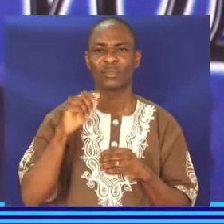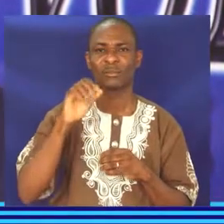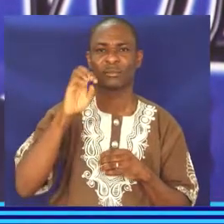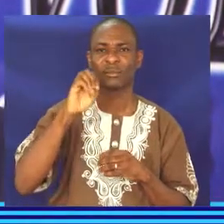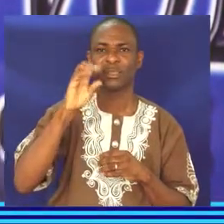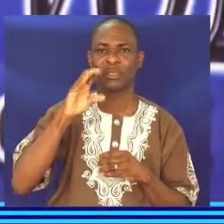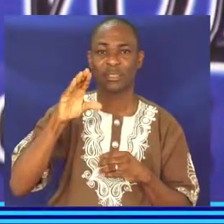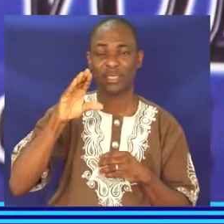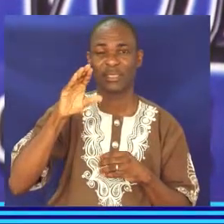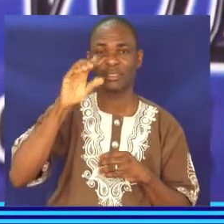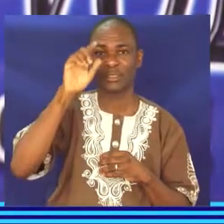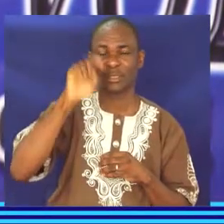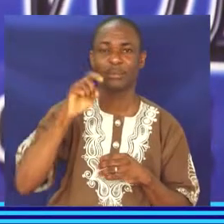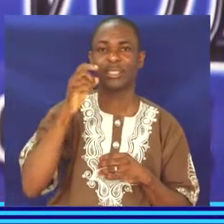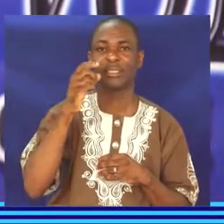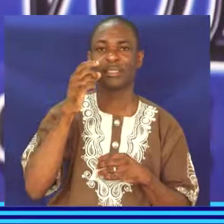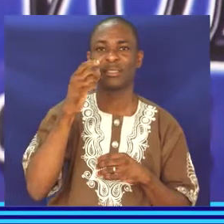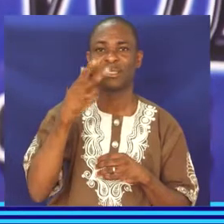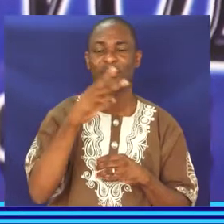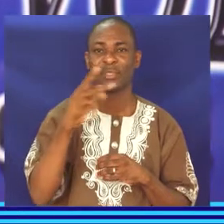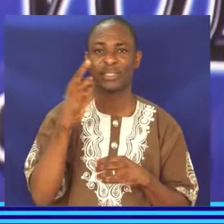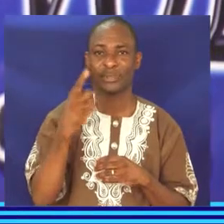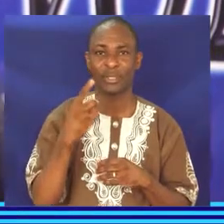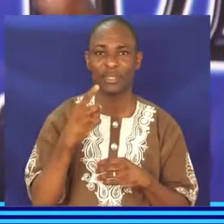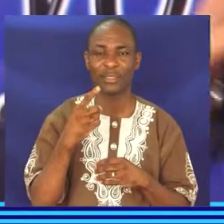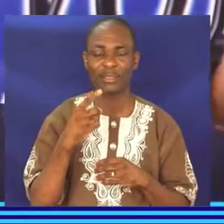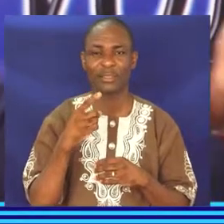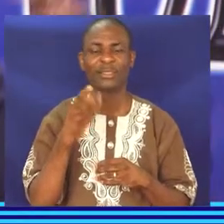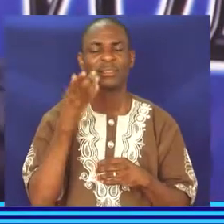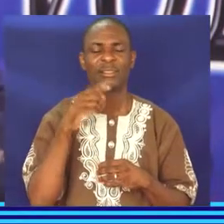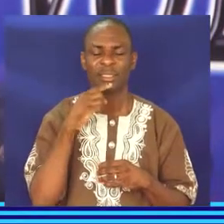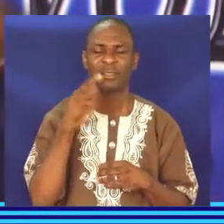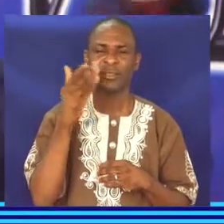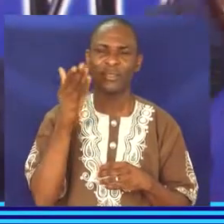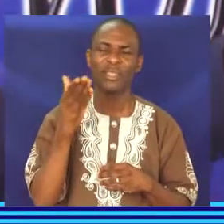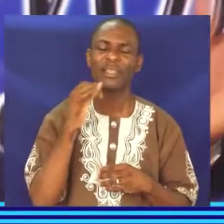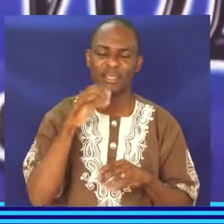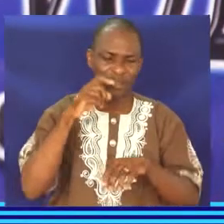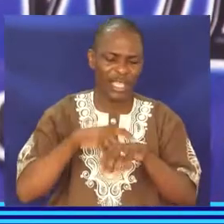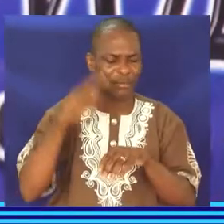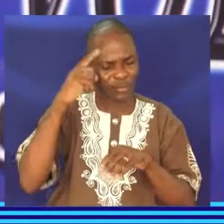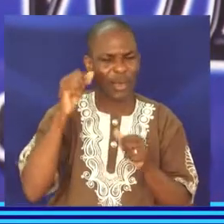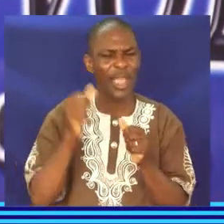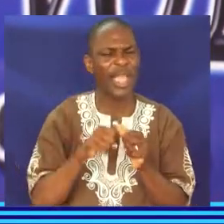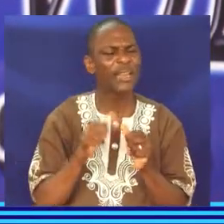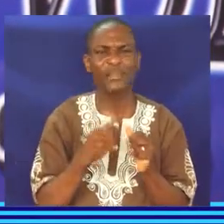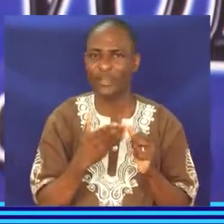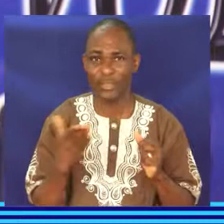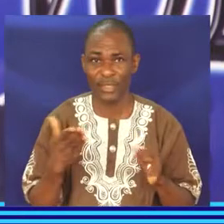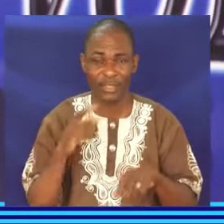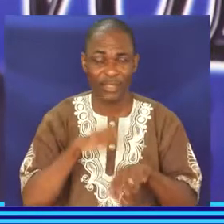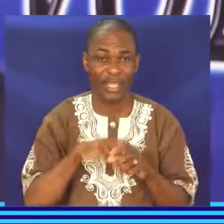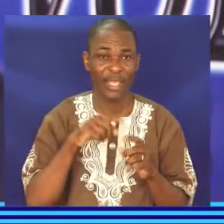Timian son, HMO Edica Juano, or say, there is time for everything. Nadada